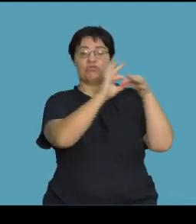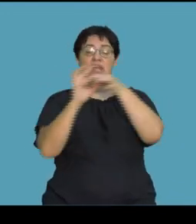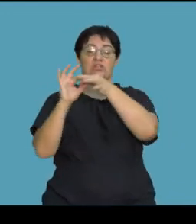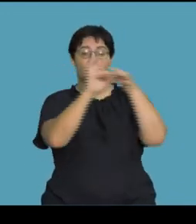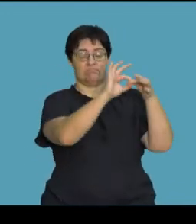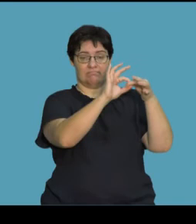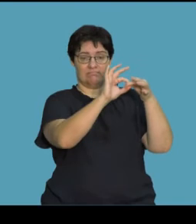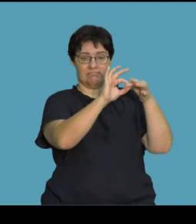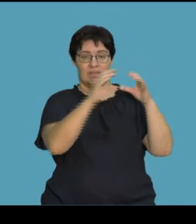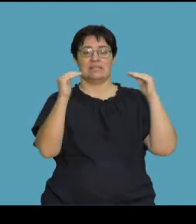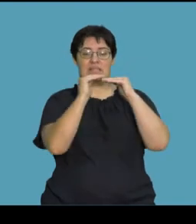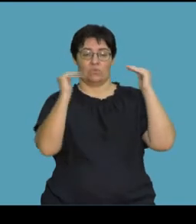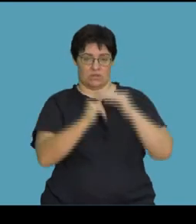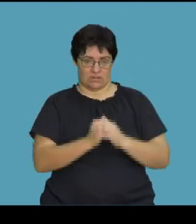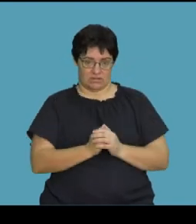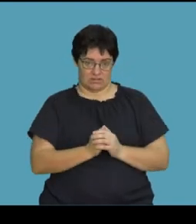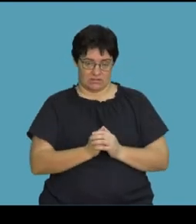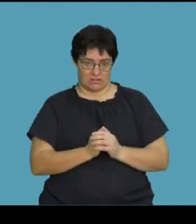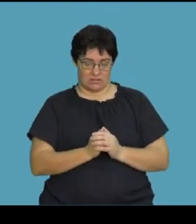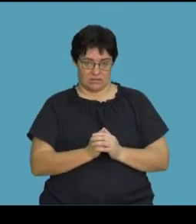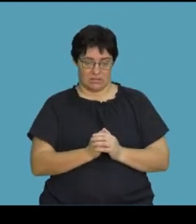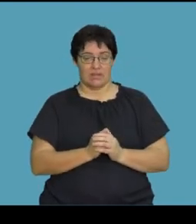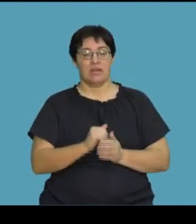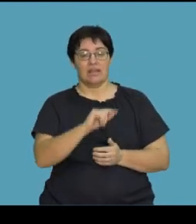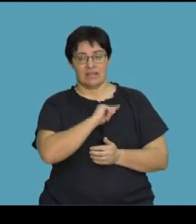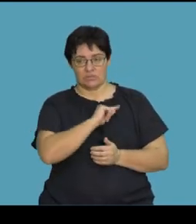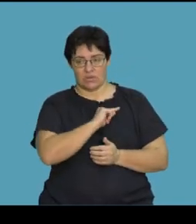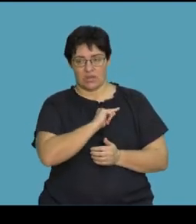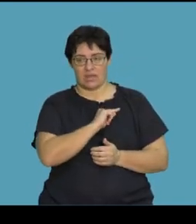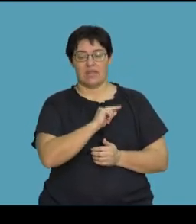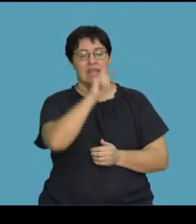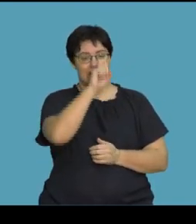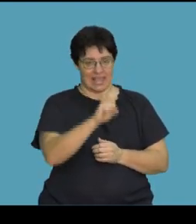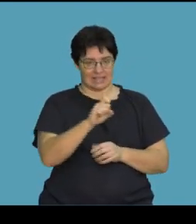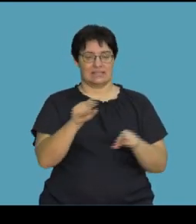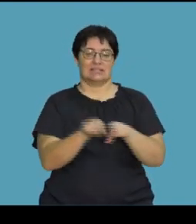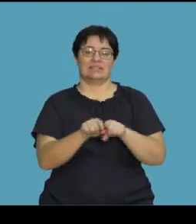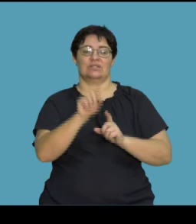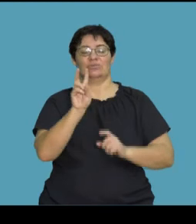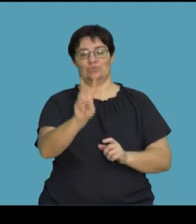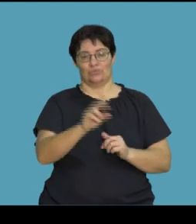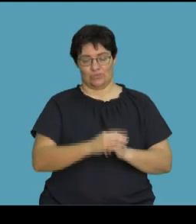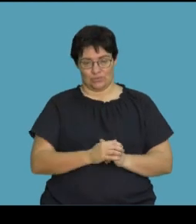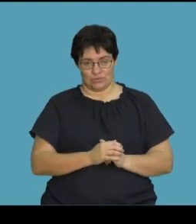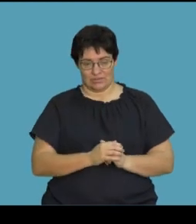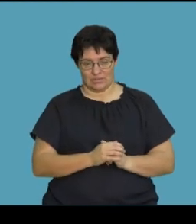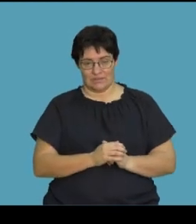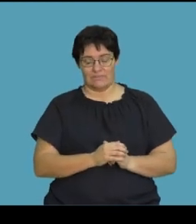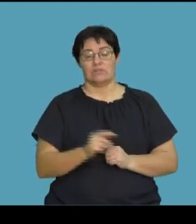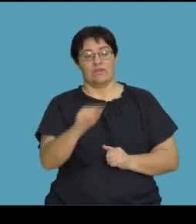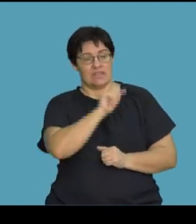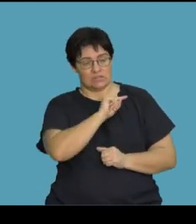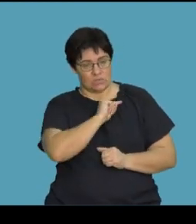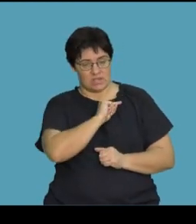of them being equal holds. Hence, the x will just be equal to 2. That's why then the